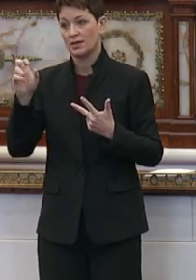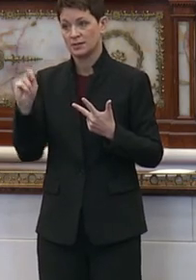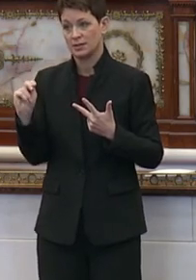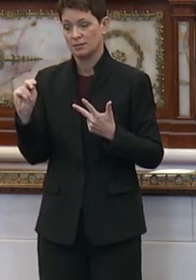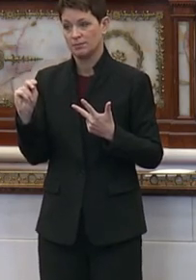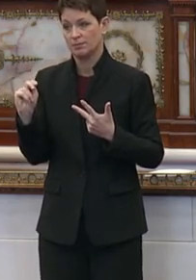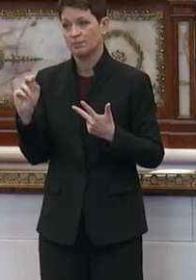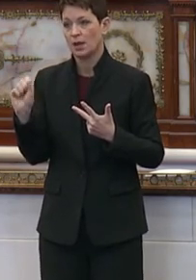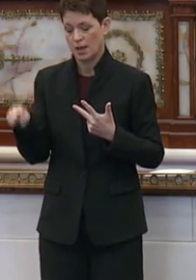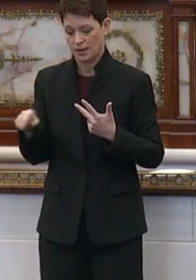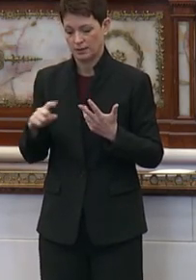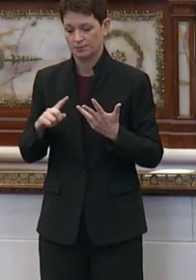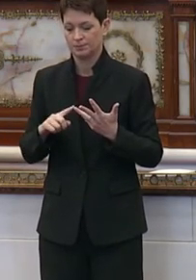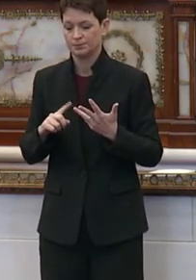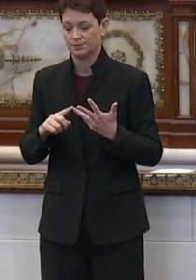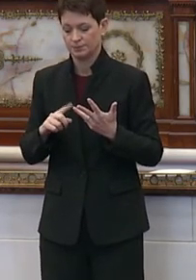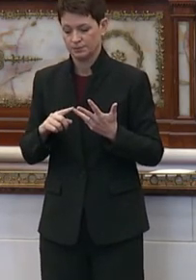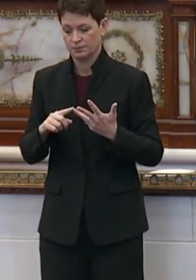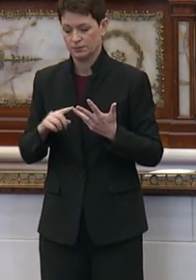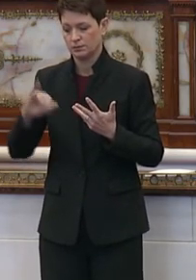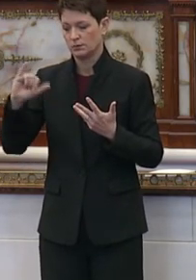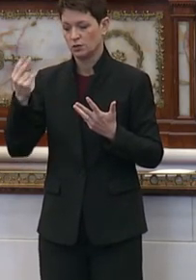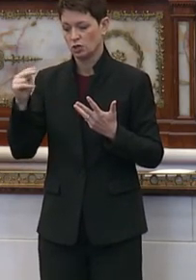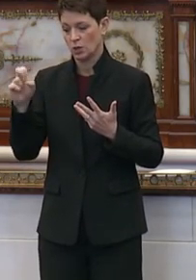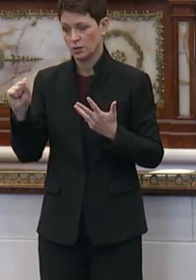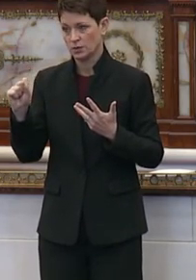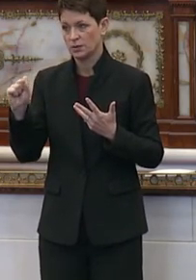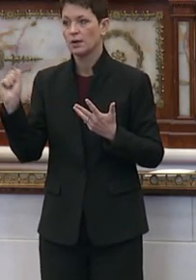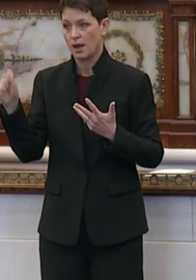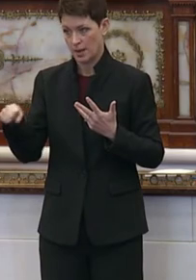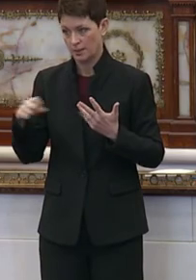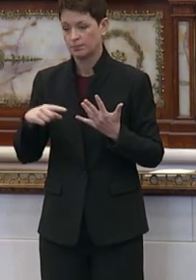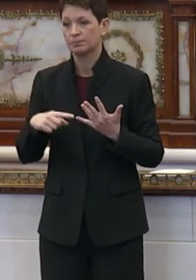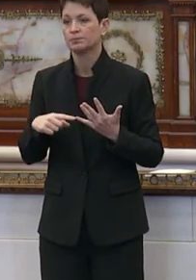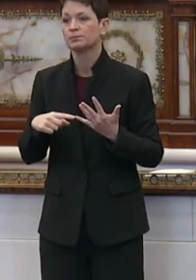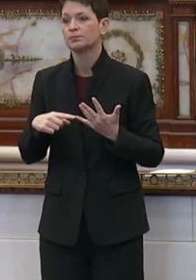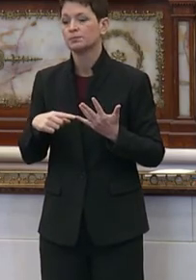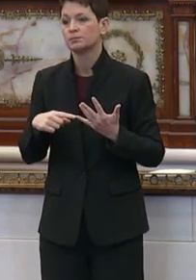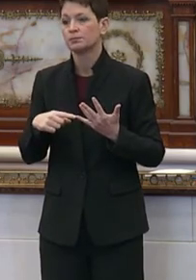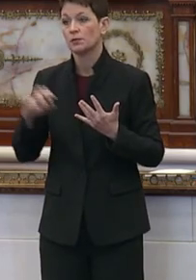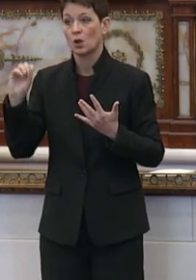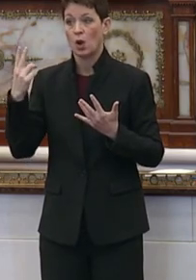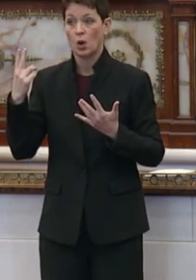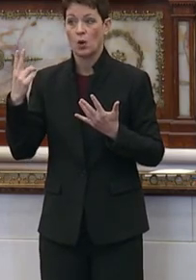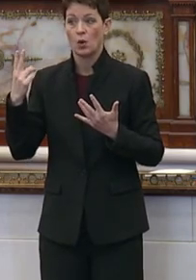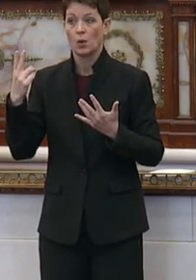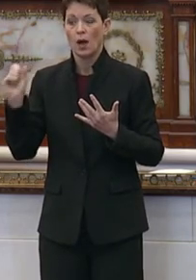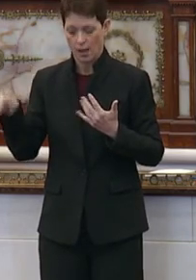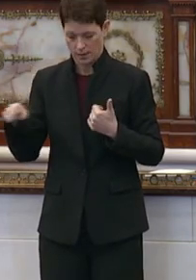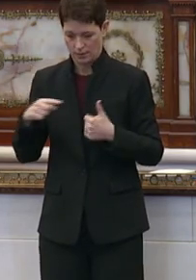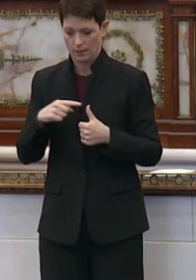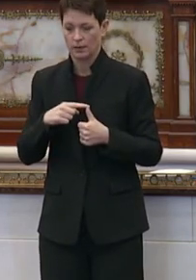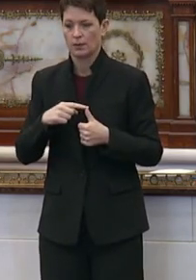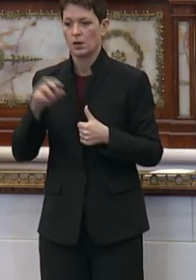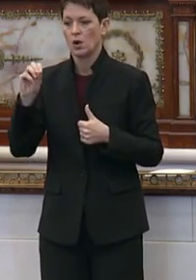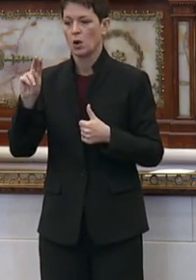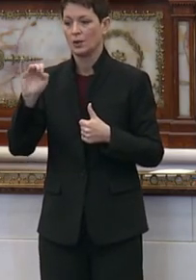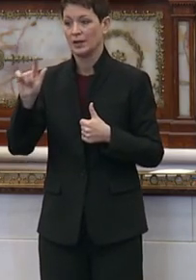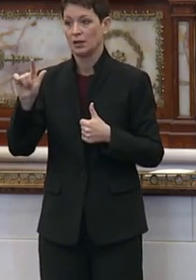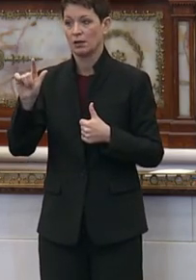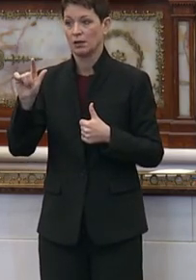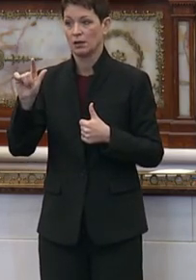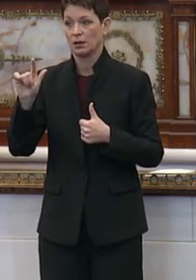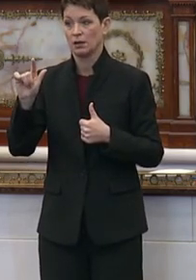Johnson. Aye. Councilman Jones. Aye. Councilman O. Aye.